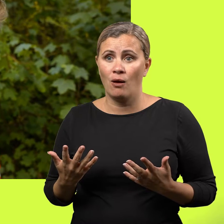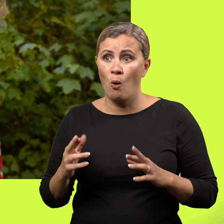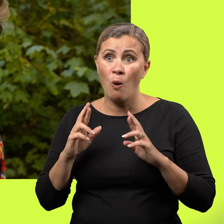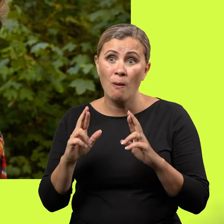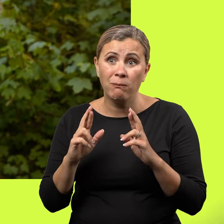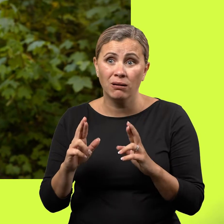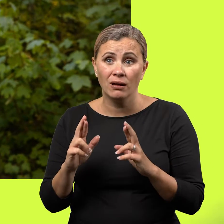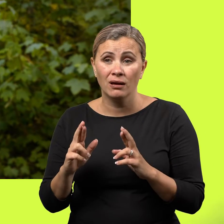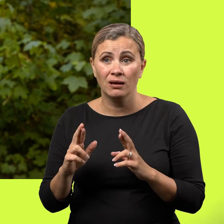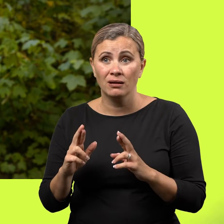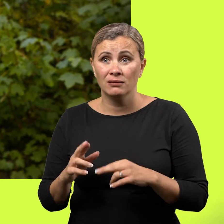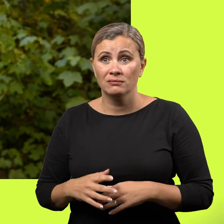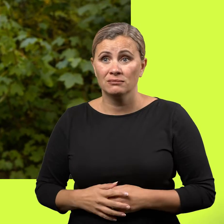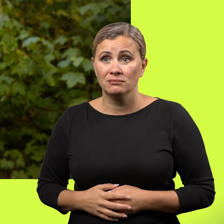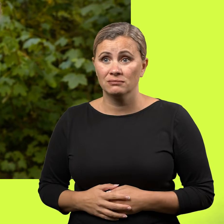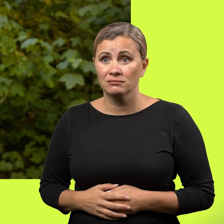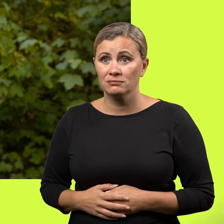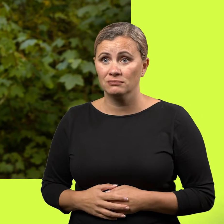and hope.